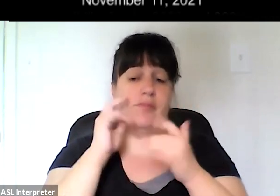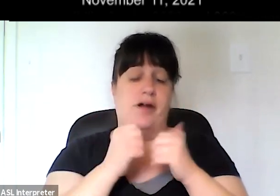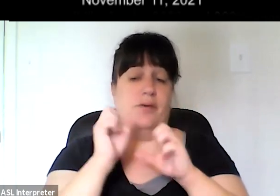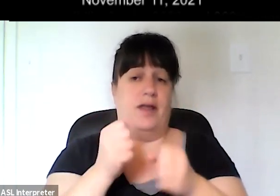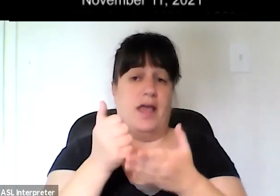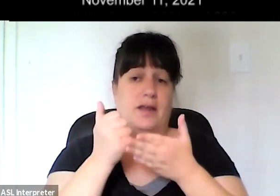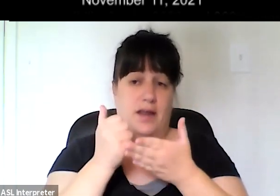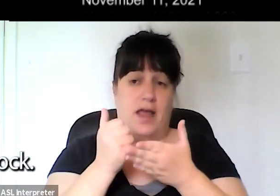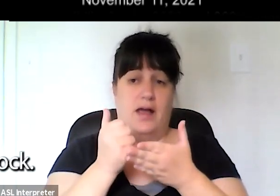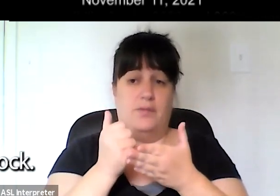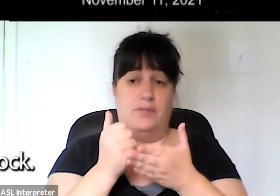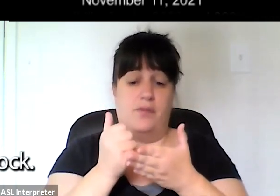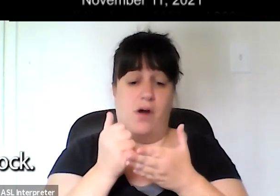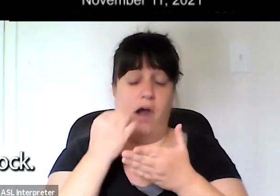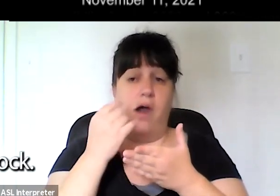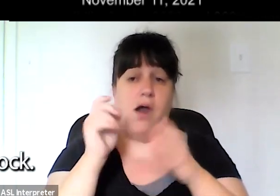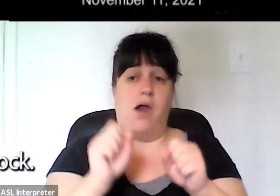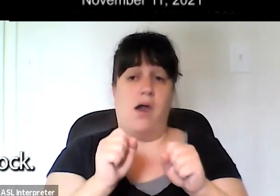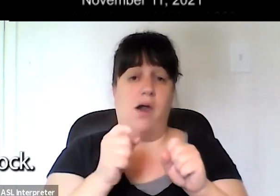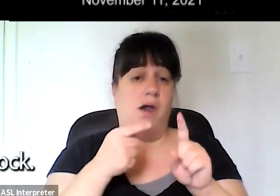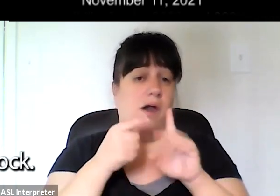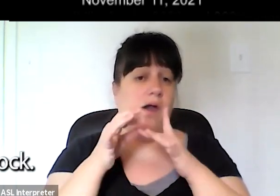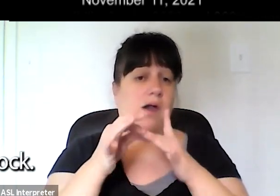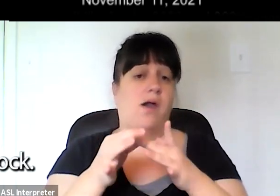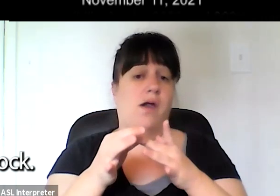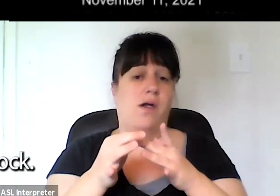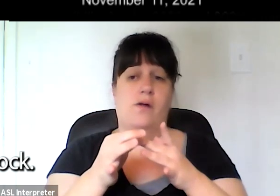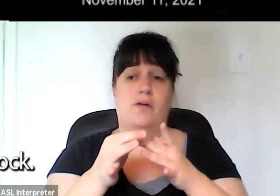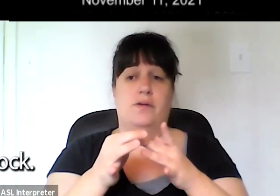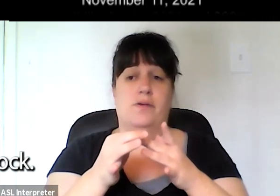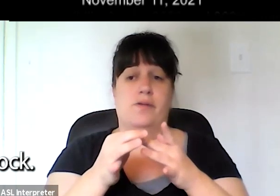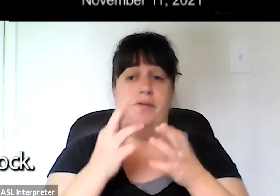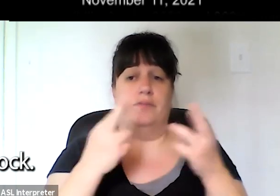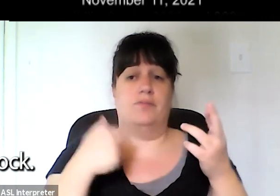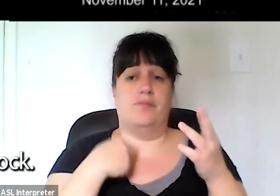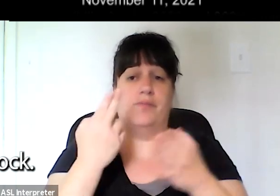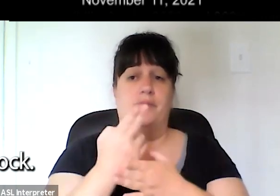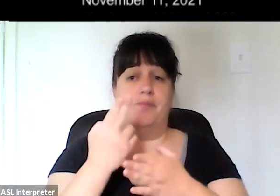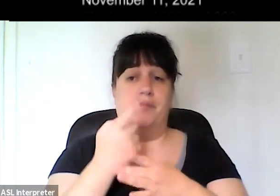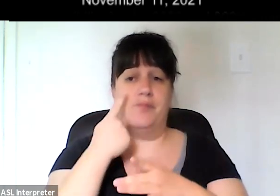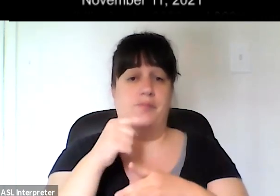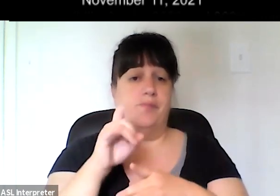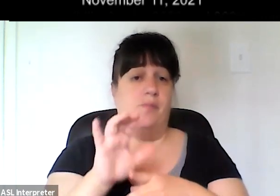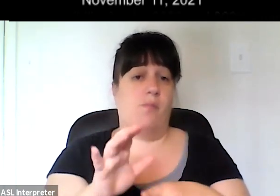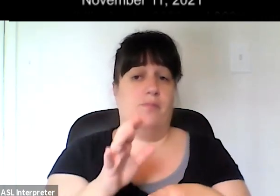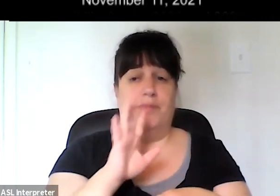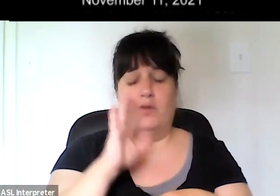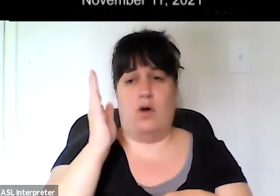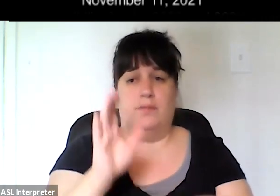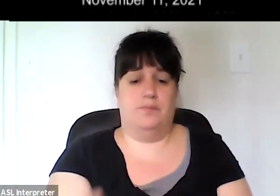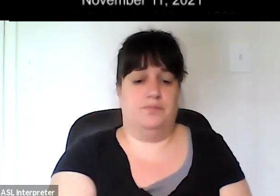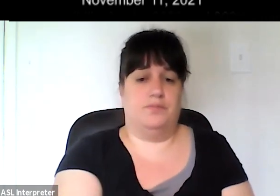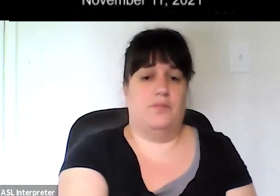help. And if I could point you towards some of the materials that I had used for this talk. Thank